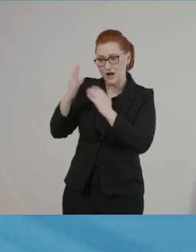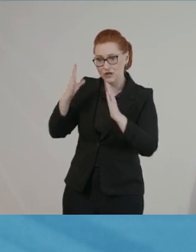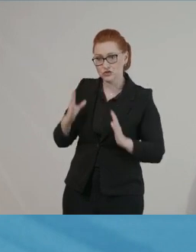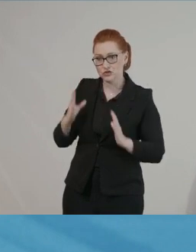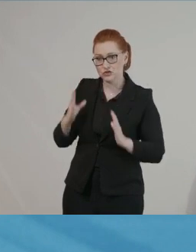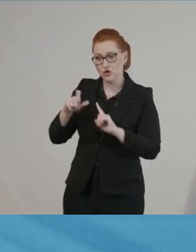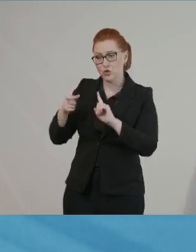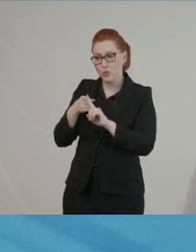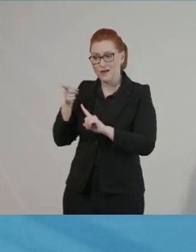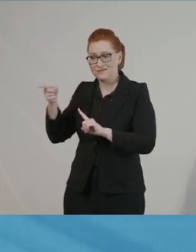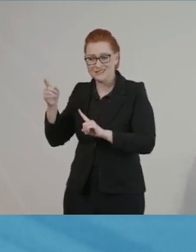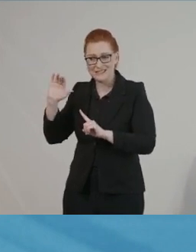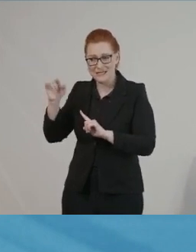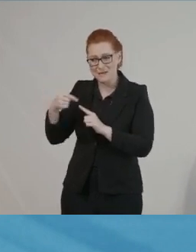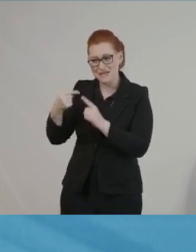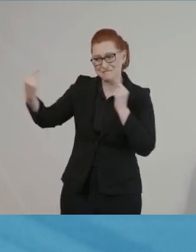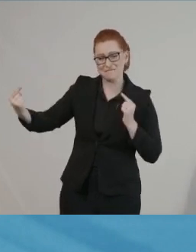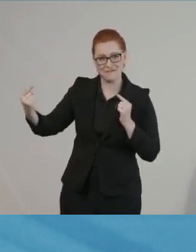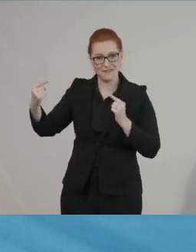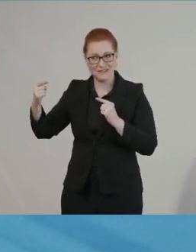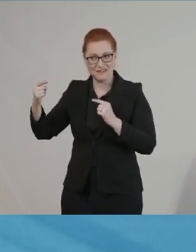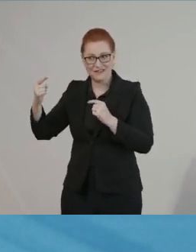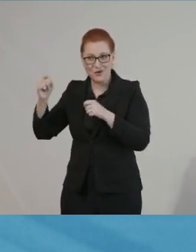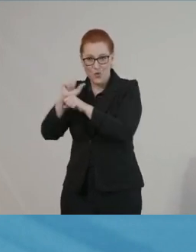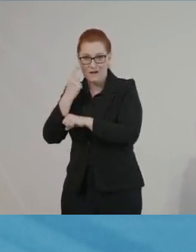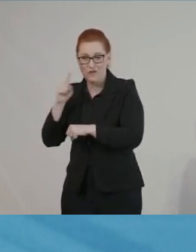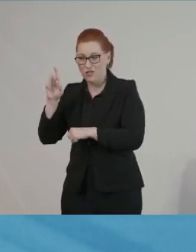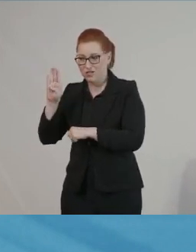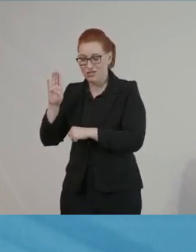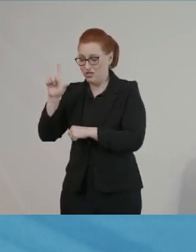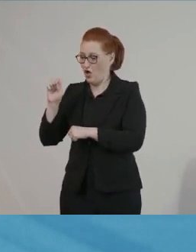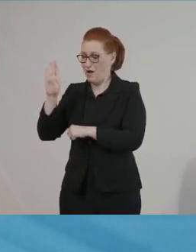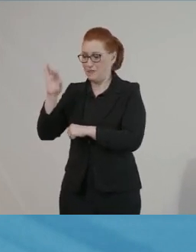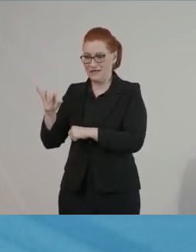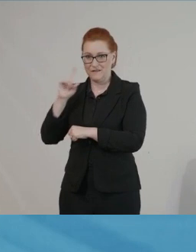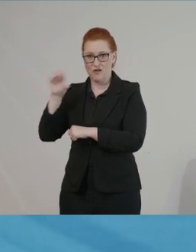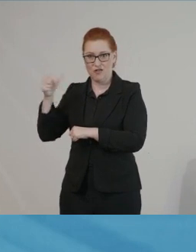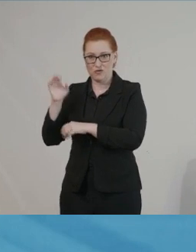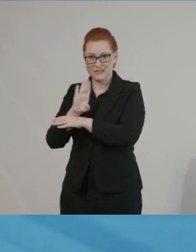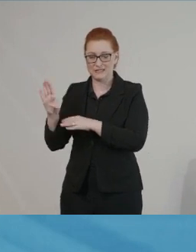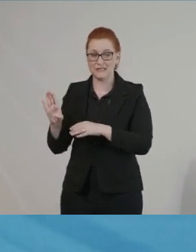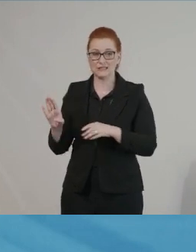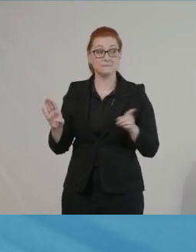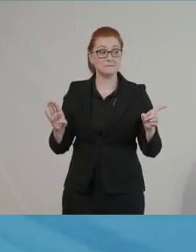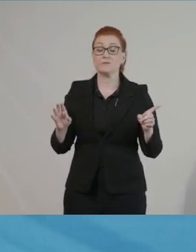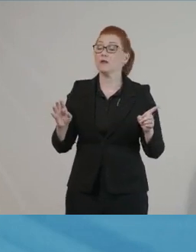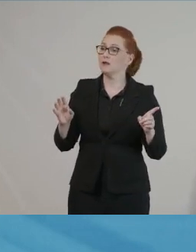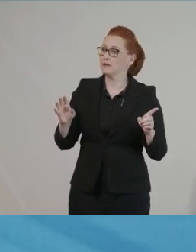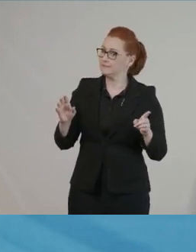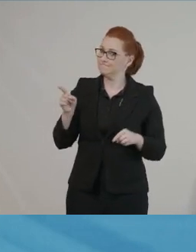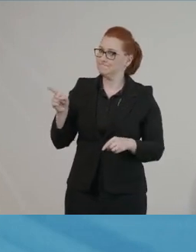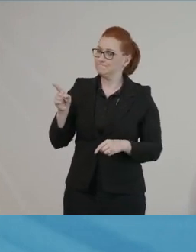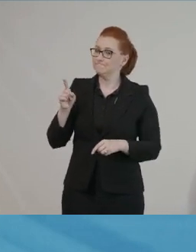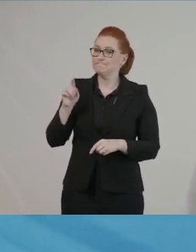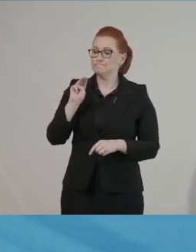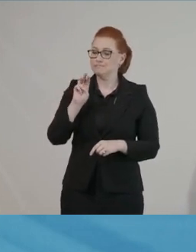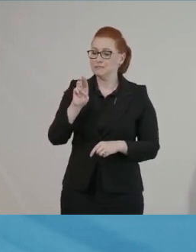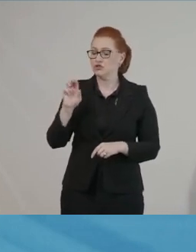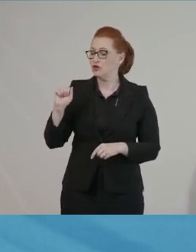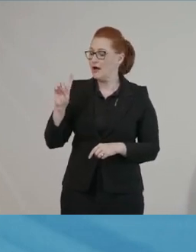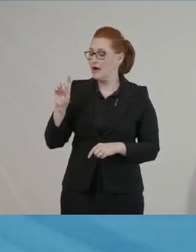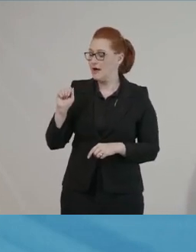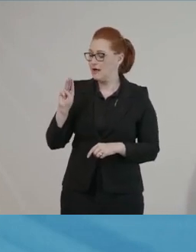last 4 years? Kirk Adams is someone of the highest personal integrity and character, and